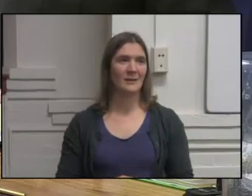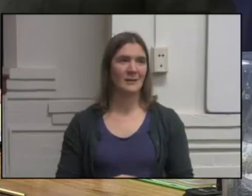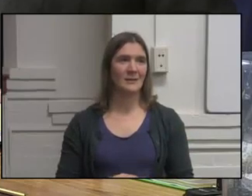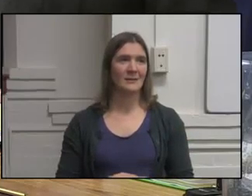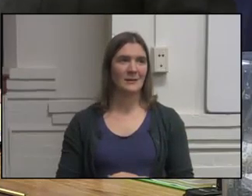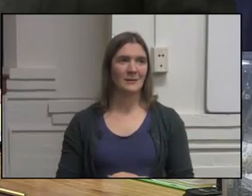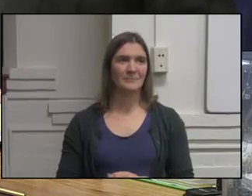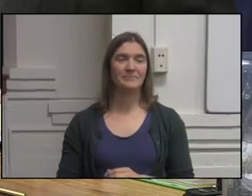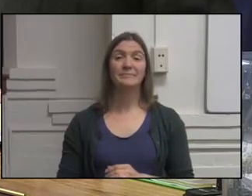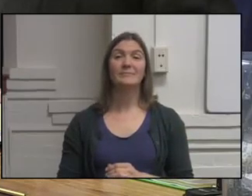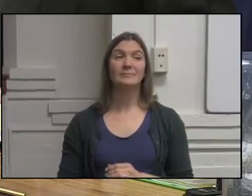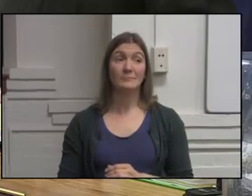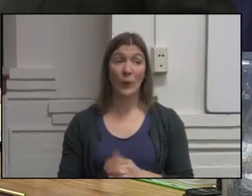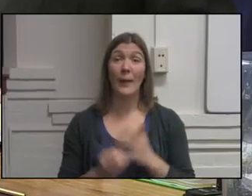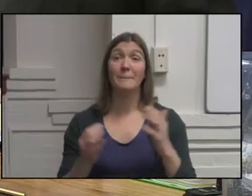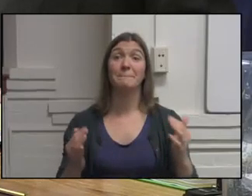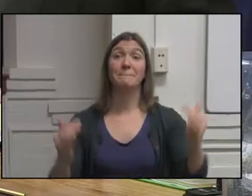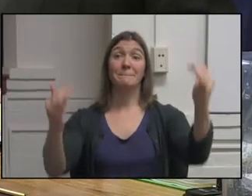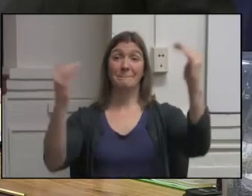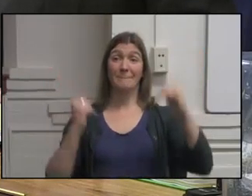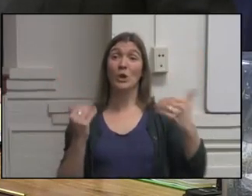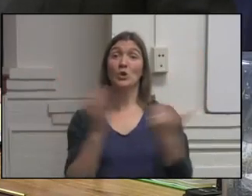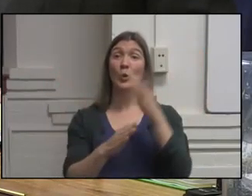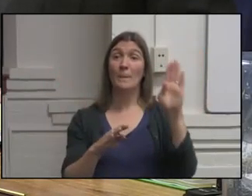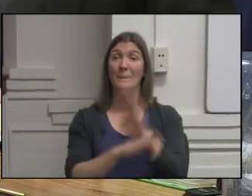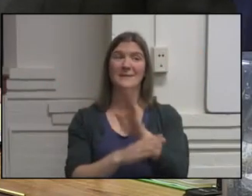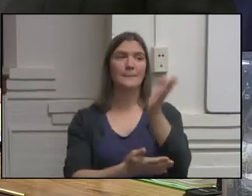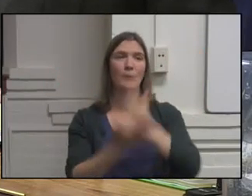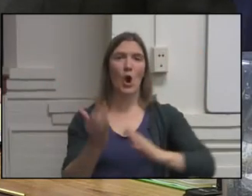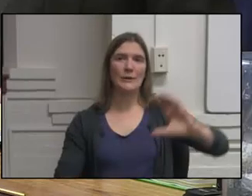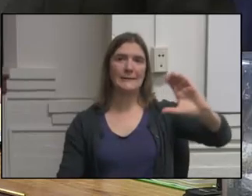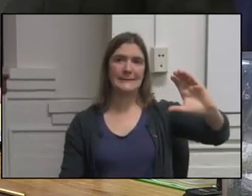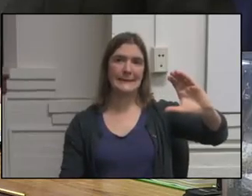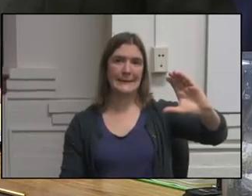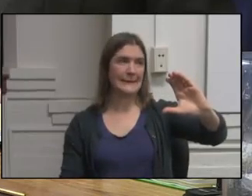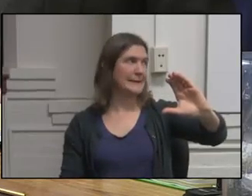And we are on new in the section of new business item C.